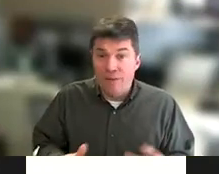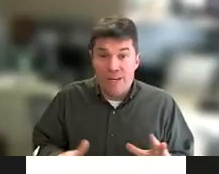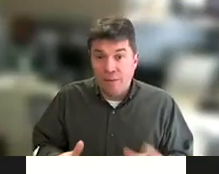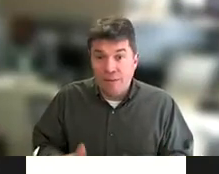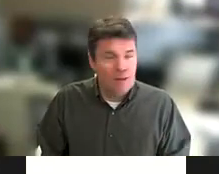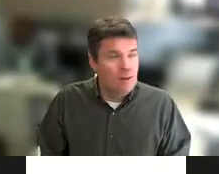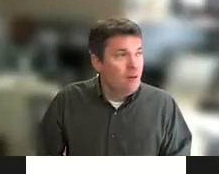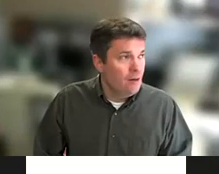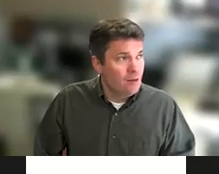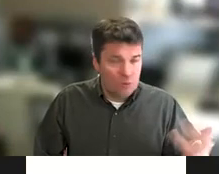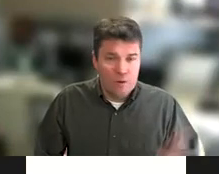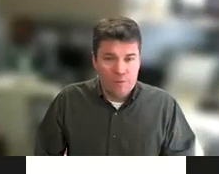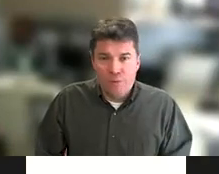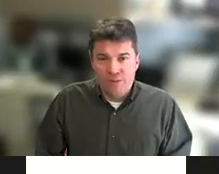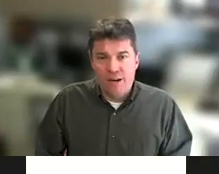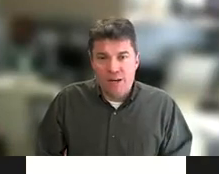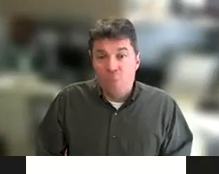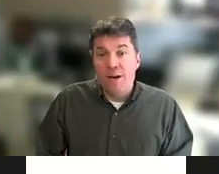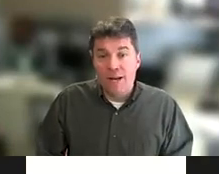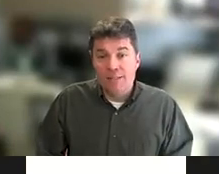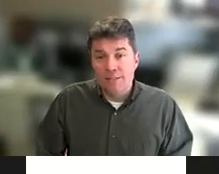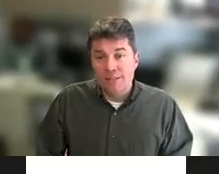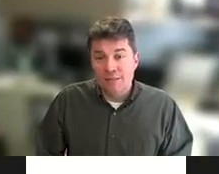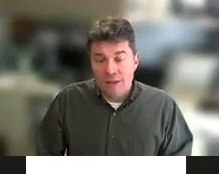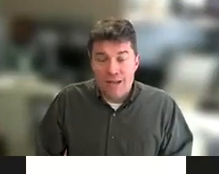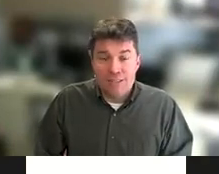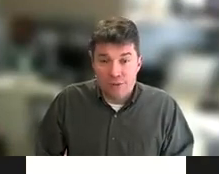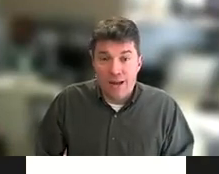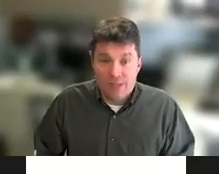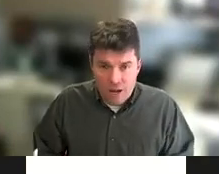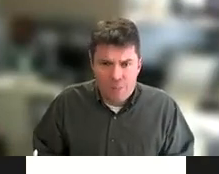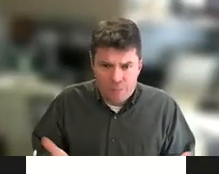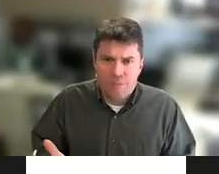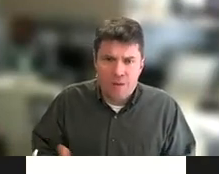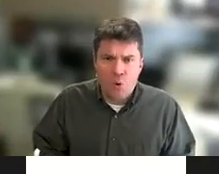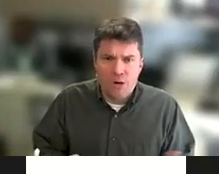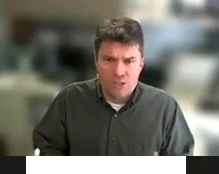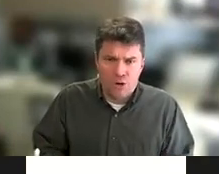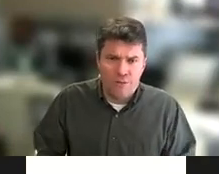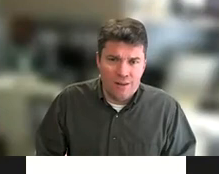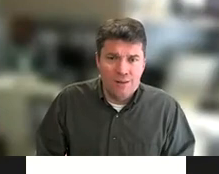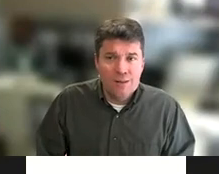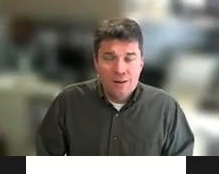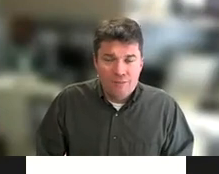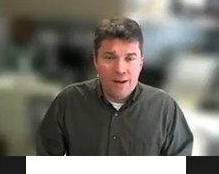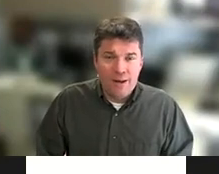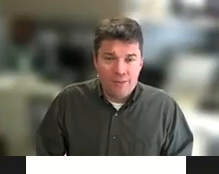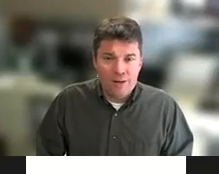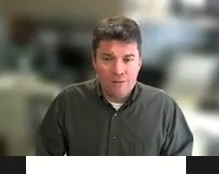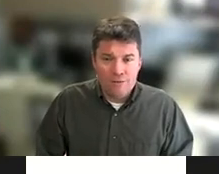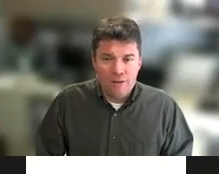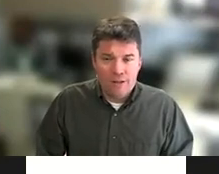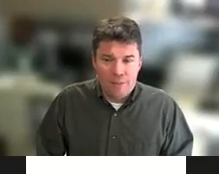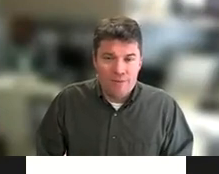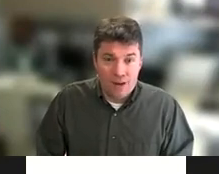need. They're very timid. So they provide coping classes and classes for that to help them to be more assertive in